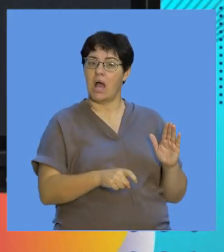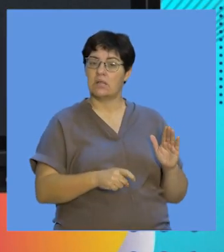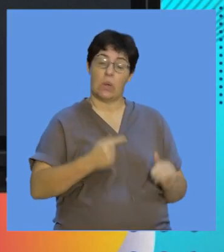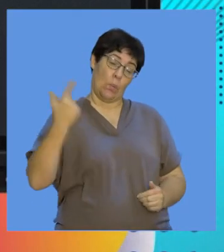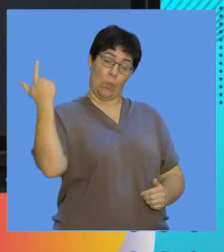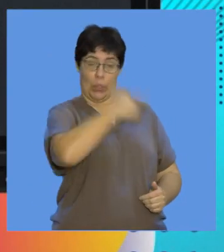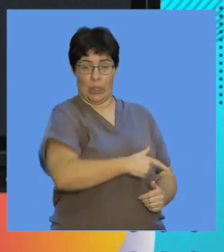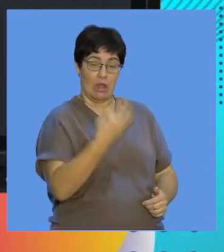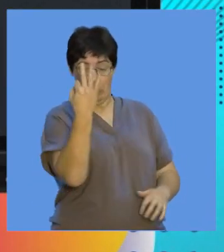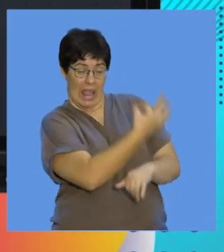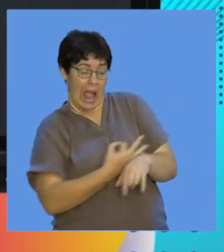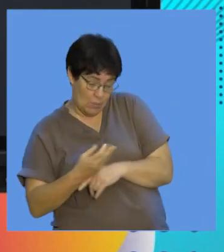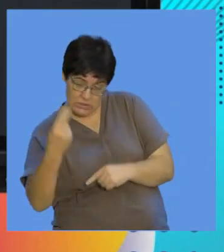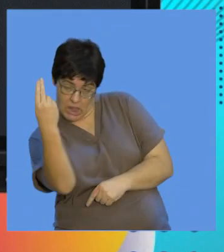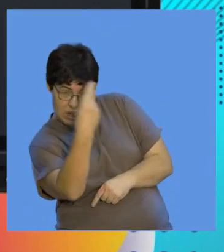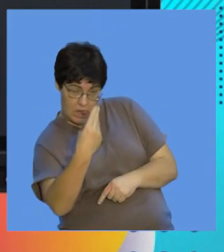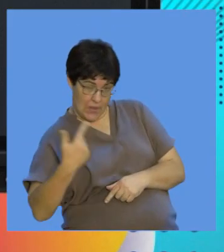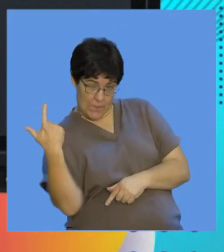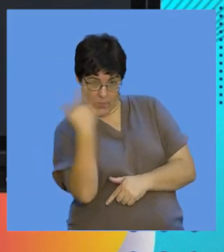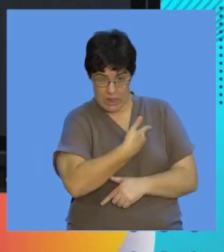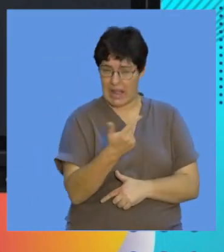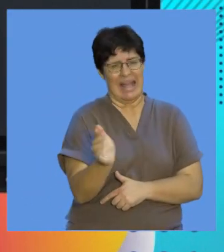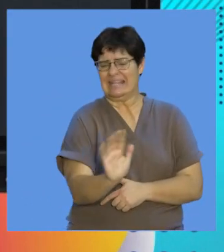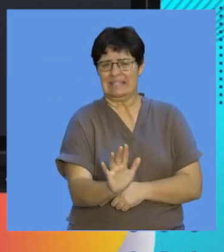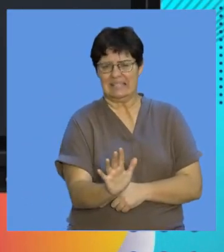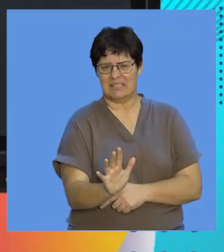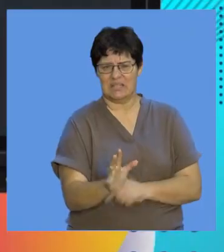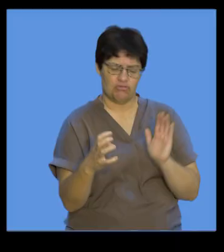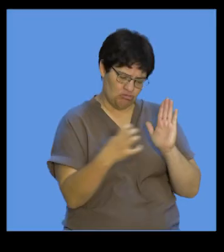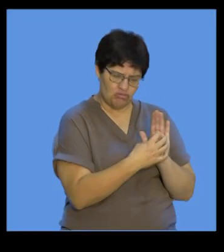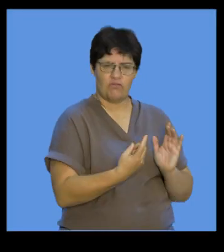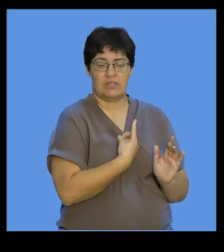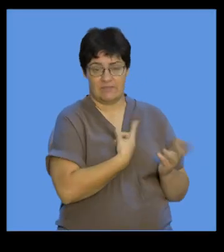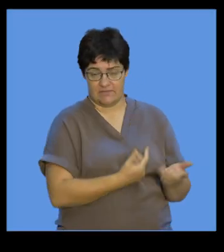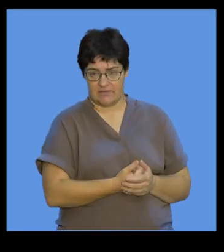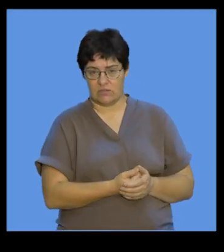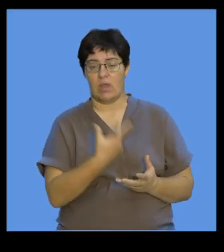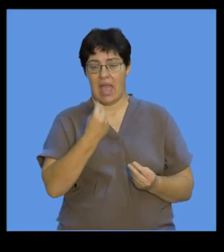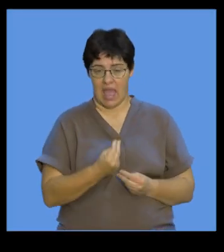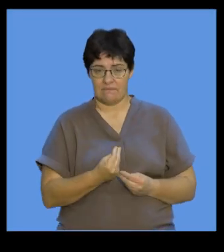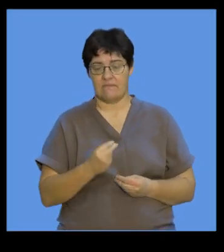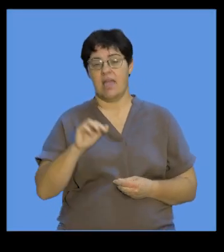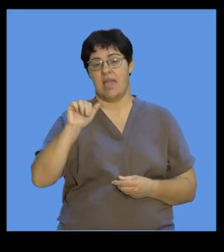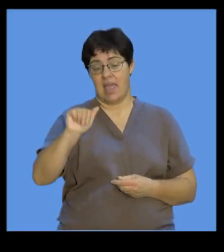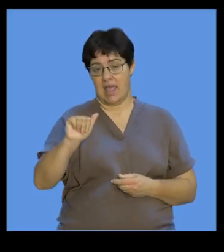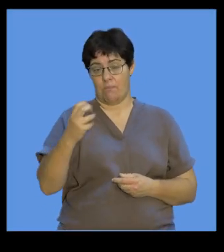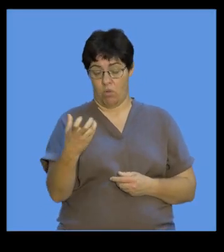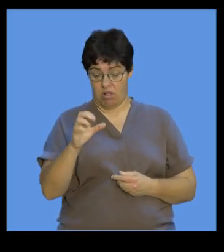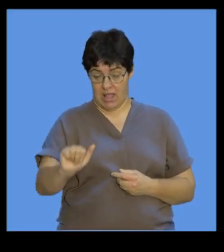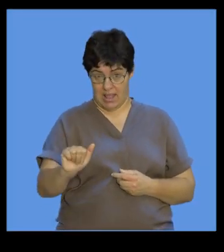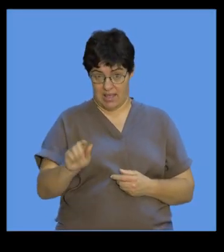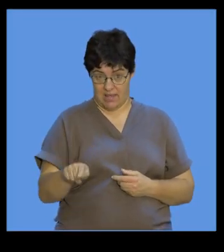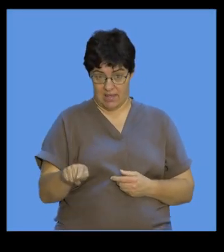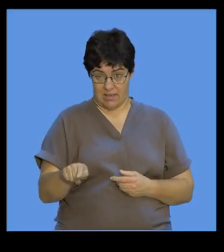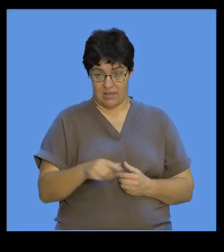spend 3 hours on it. It's just a sketch. So they said to us that I had ball A, here's ball A,